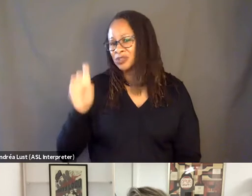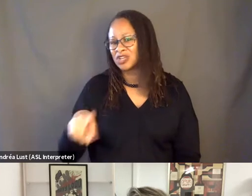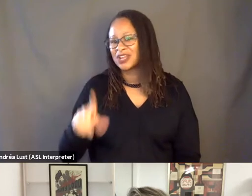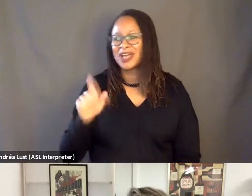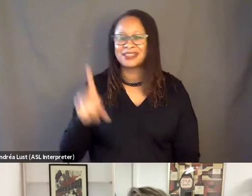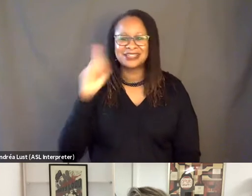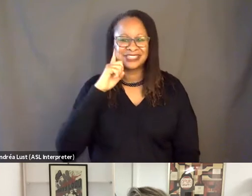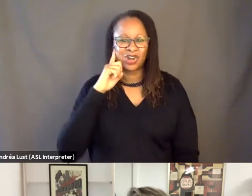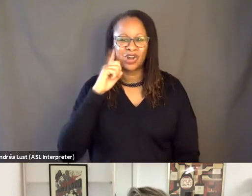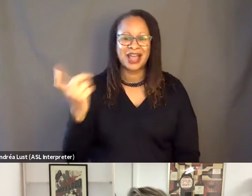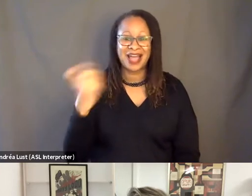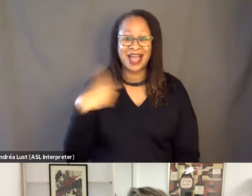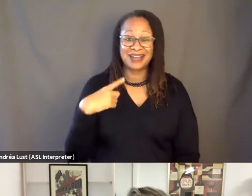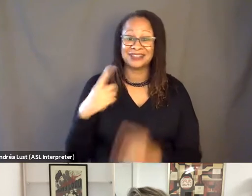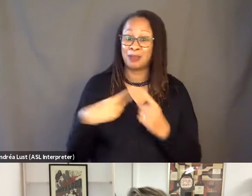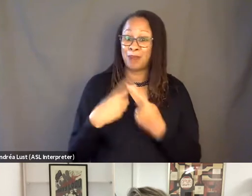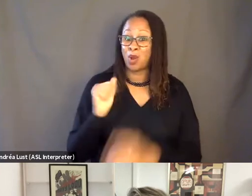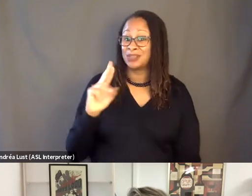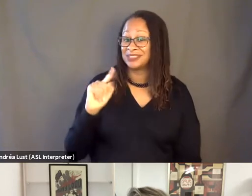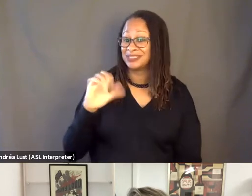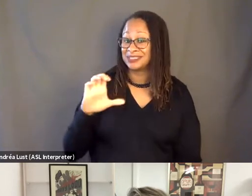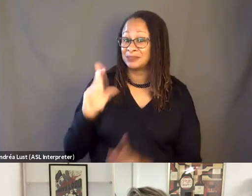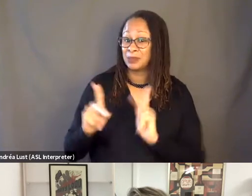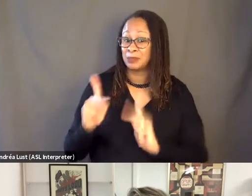heard asked about autistic people.